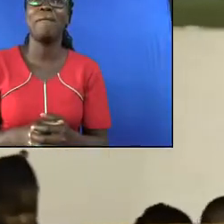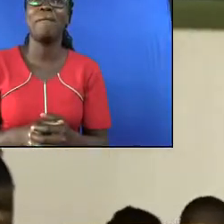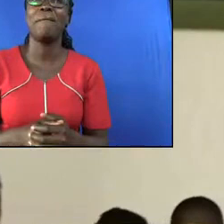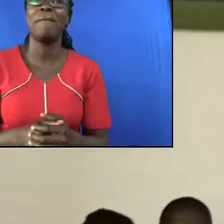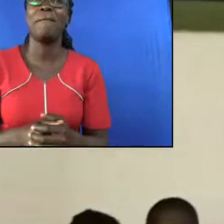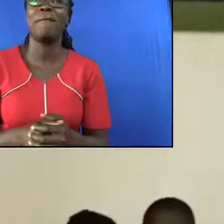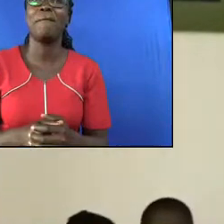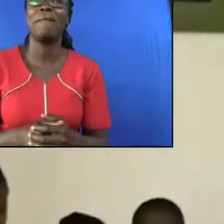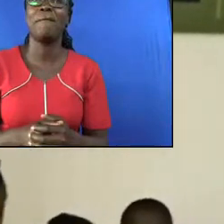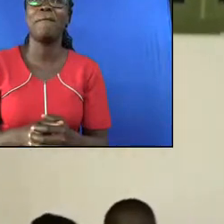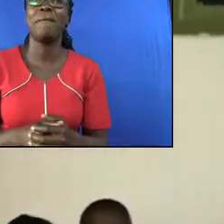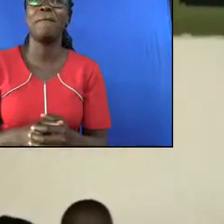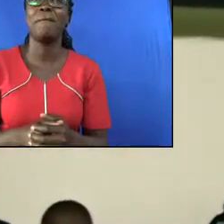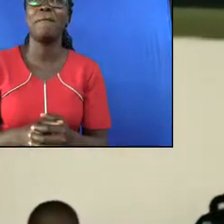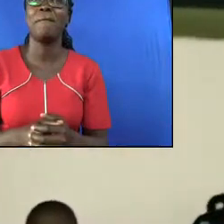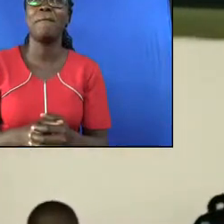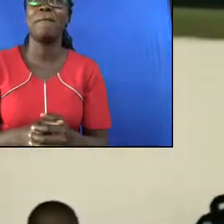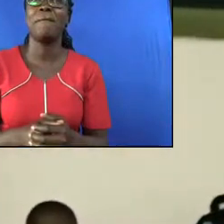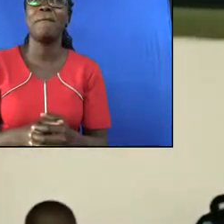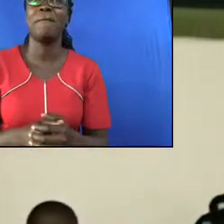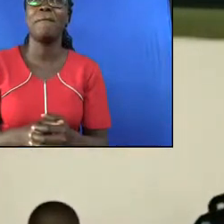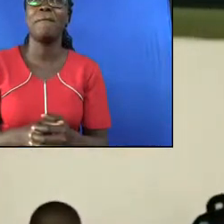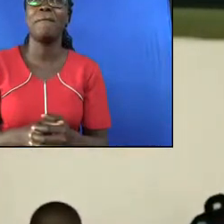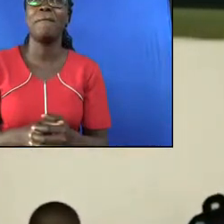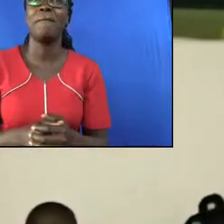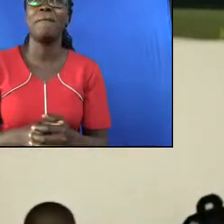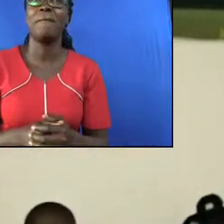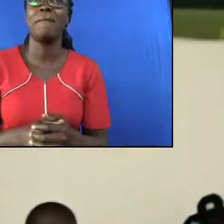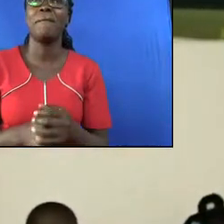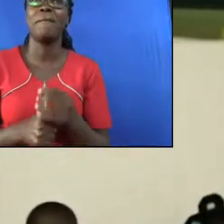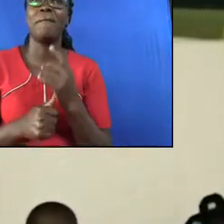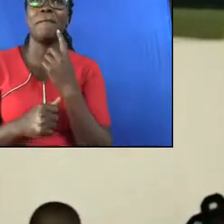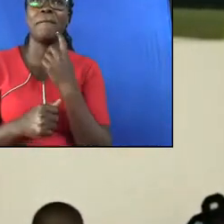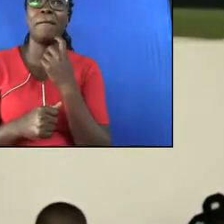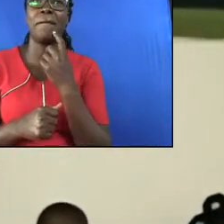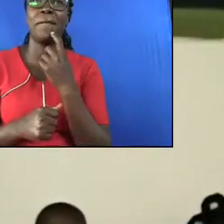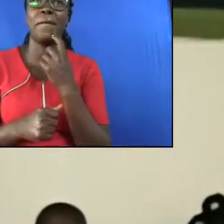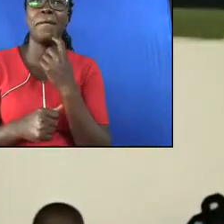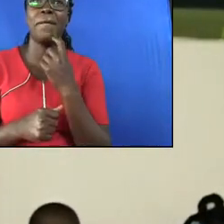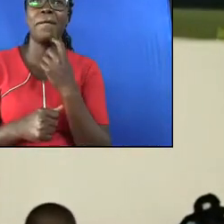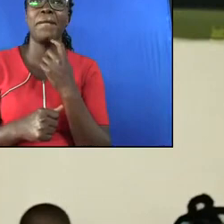You. What do you have to say about Eli's sons? You can just stand and shout.